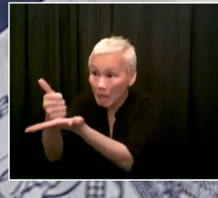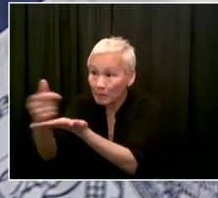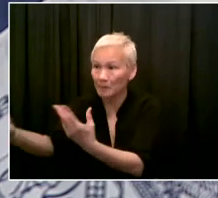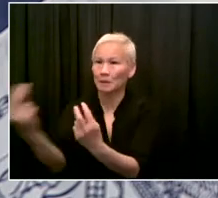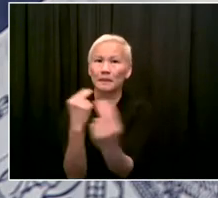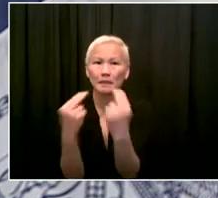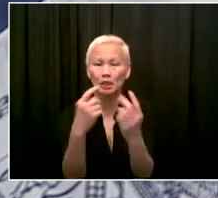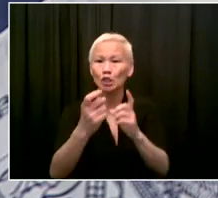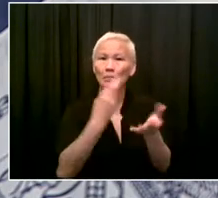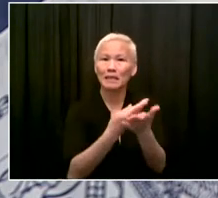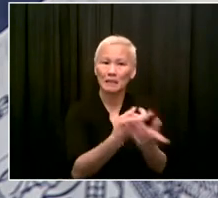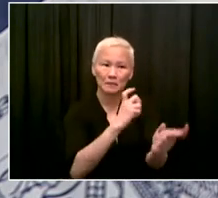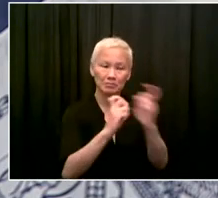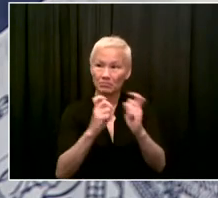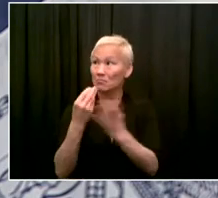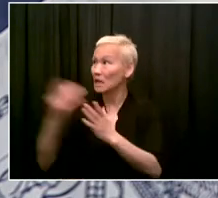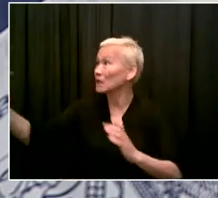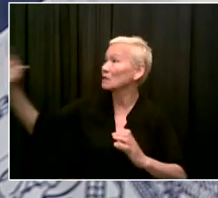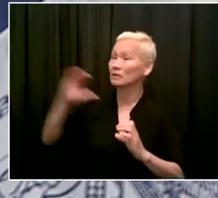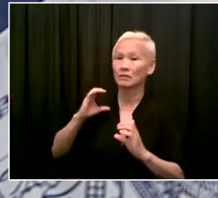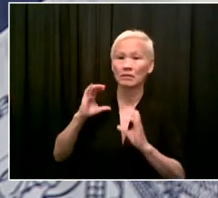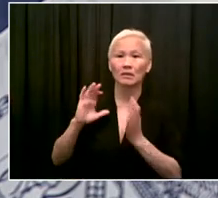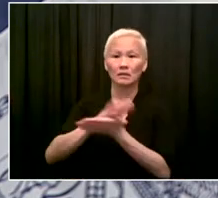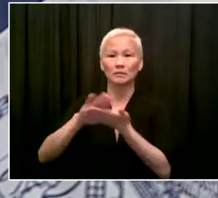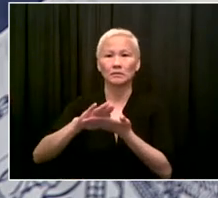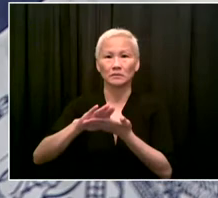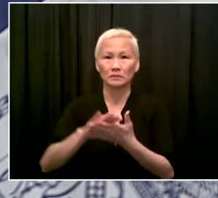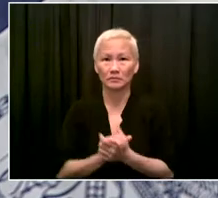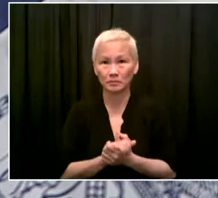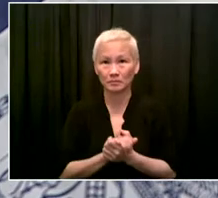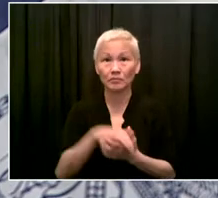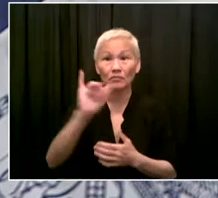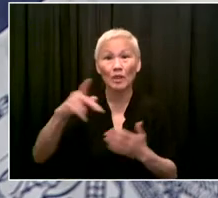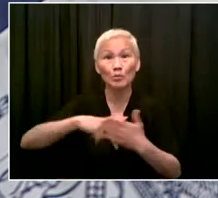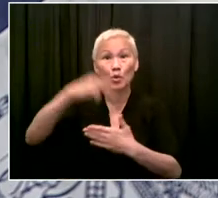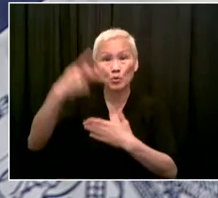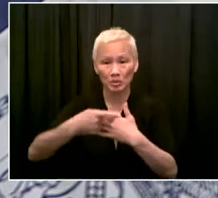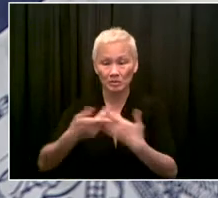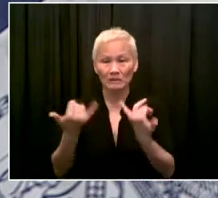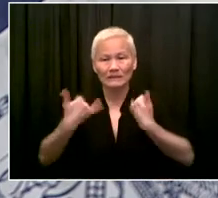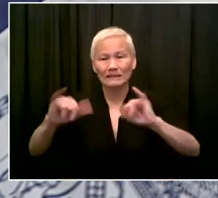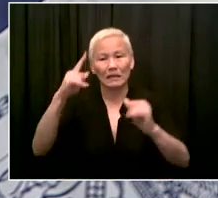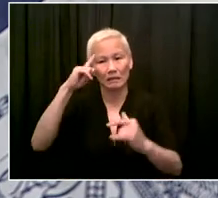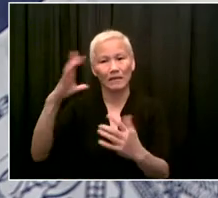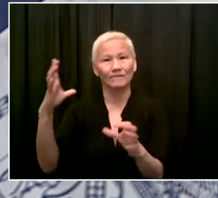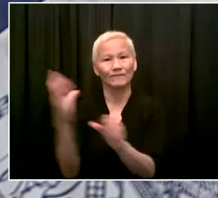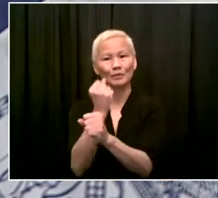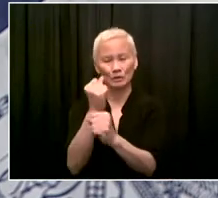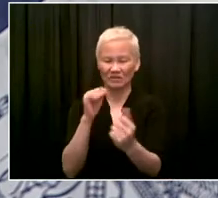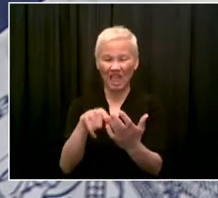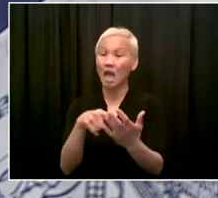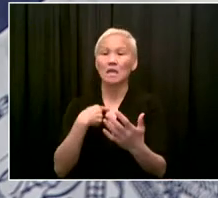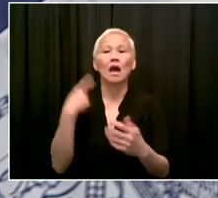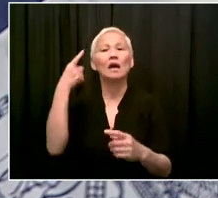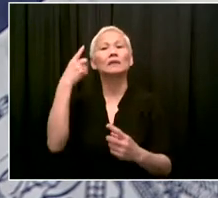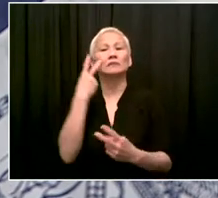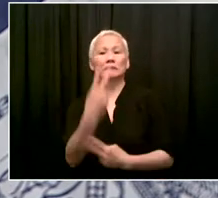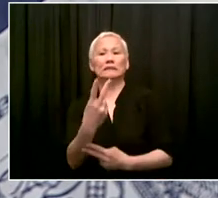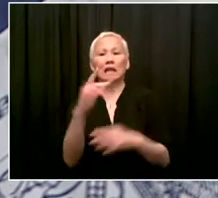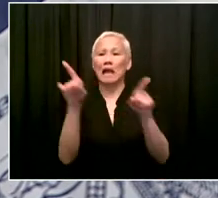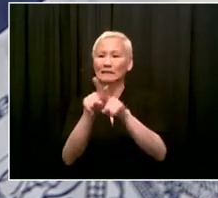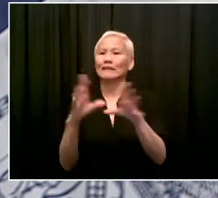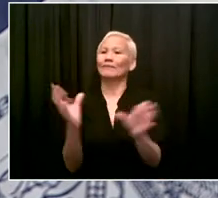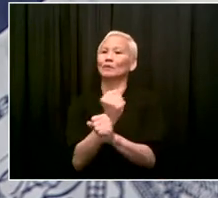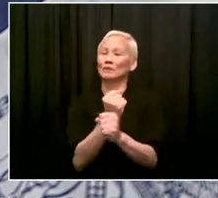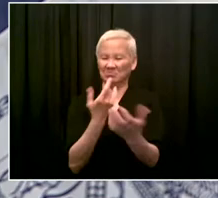I think it was a victory up and down the ballot that people had that opportunity. So my hope is that that, in combination with ranked